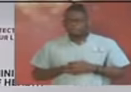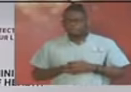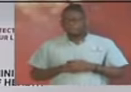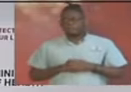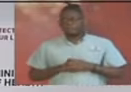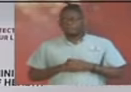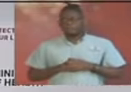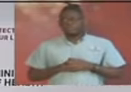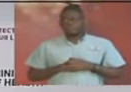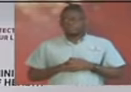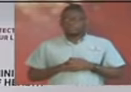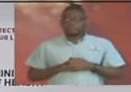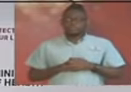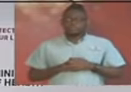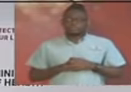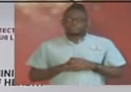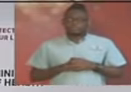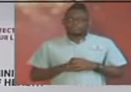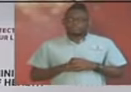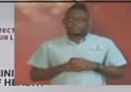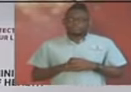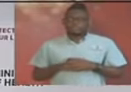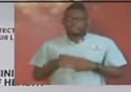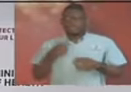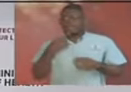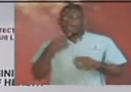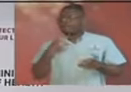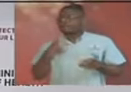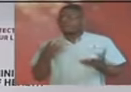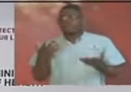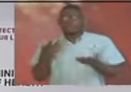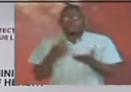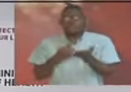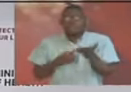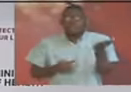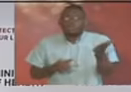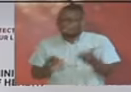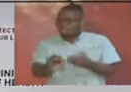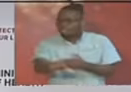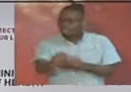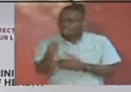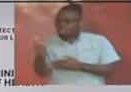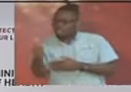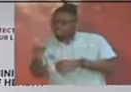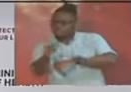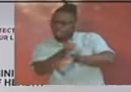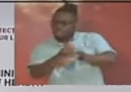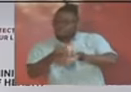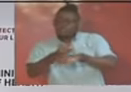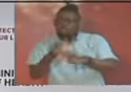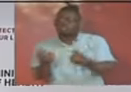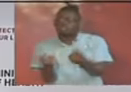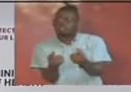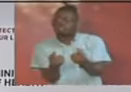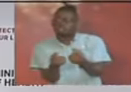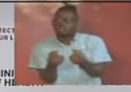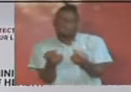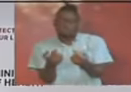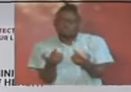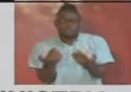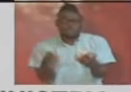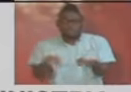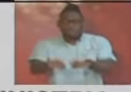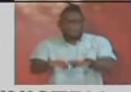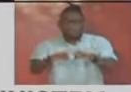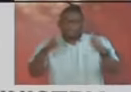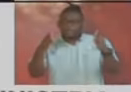So with respect to what strategies that the other islands are doing and what has worked, well, let me start by saying, it has been